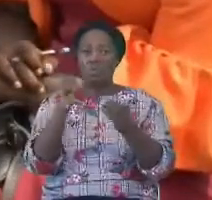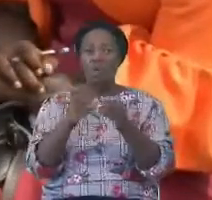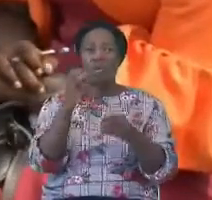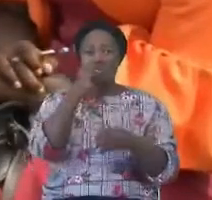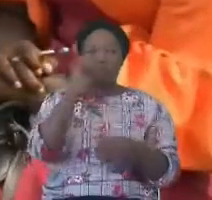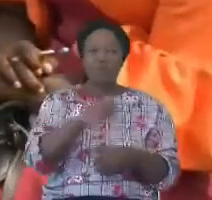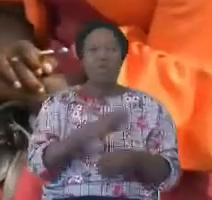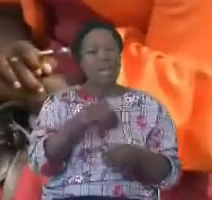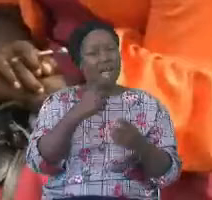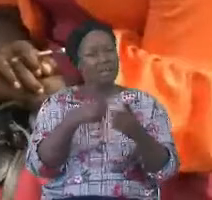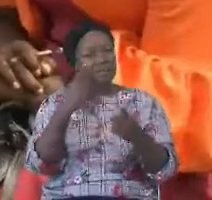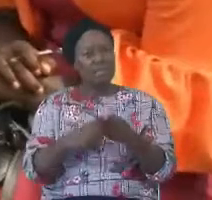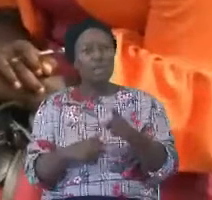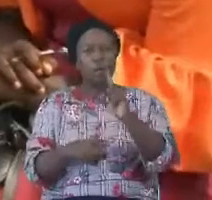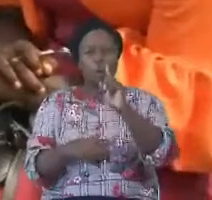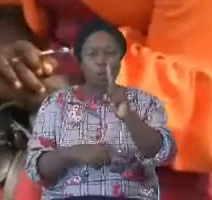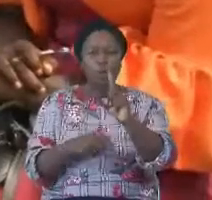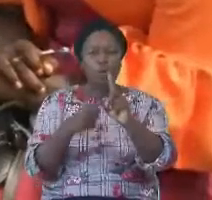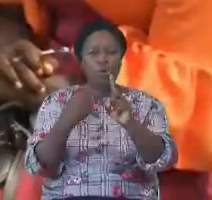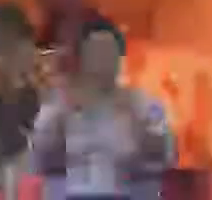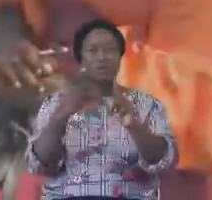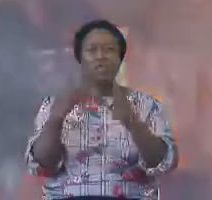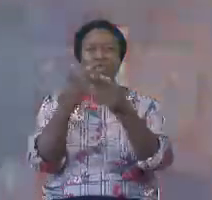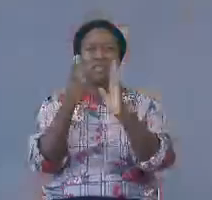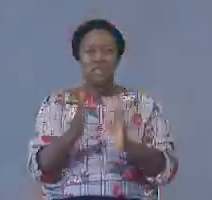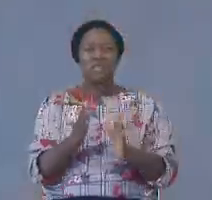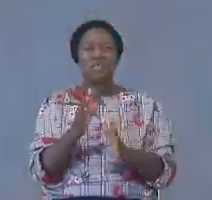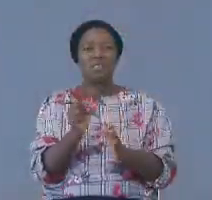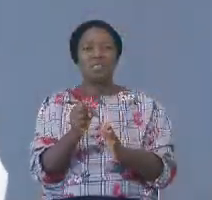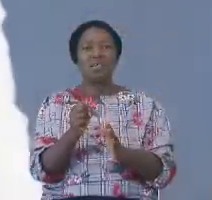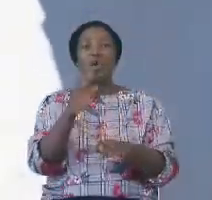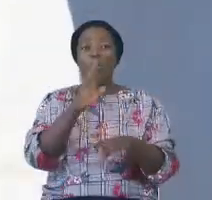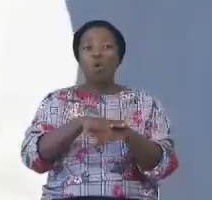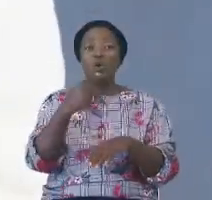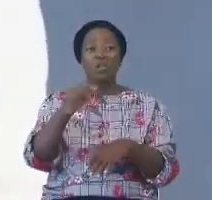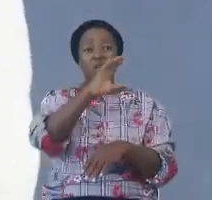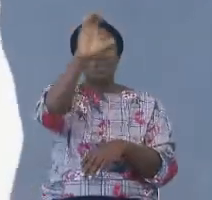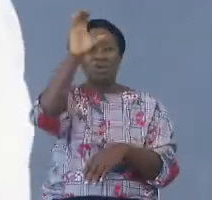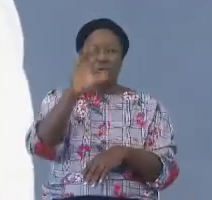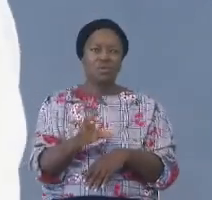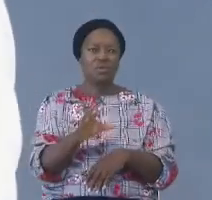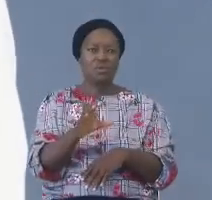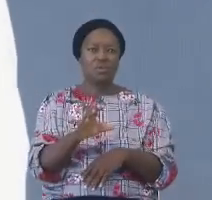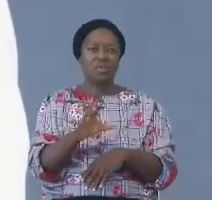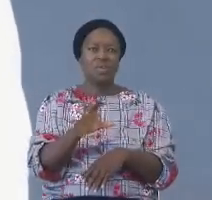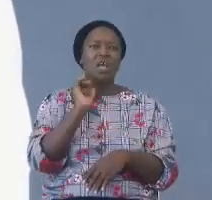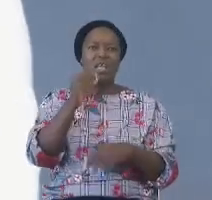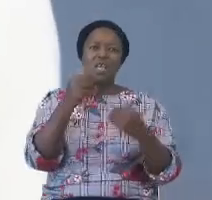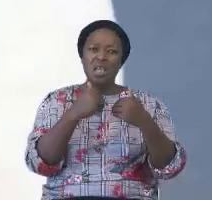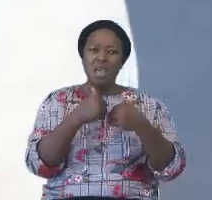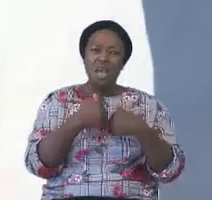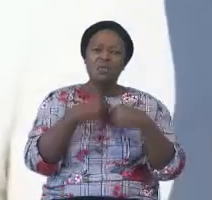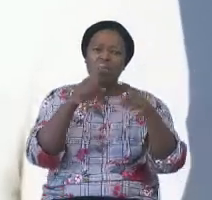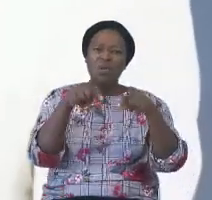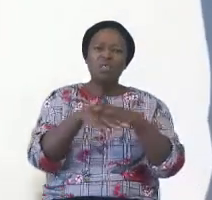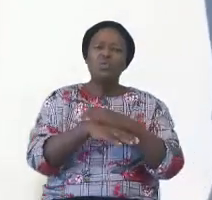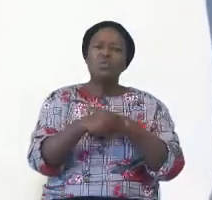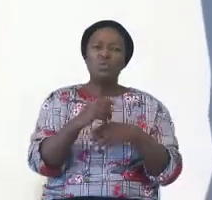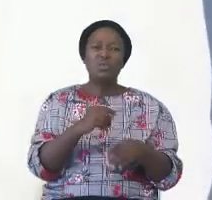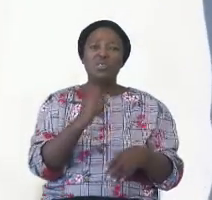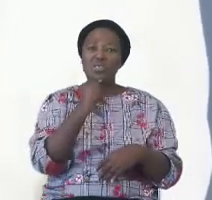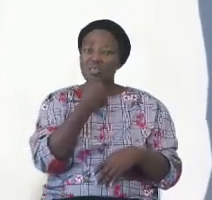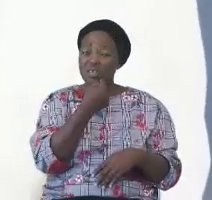they were going to do more evil and then there was one of the sinners on the